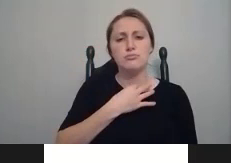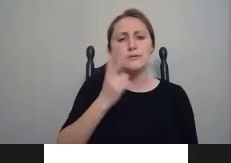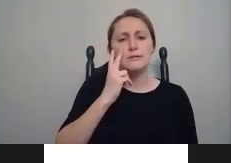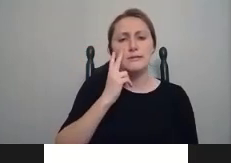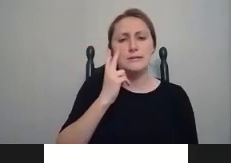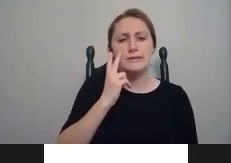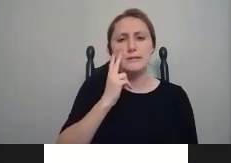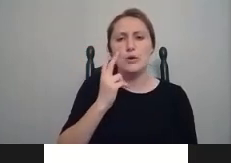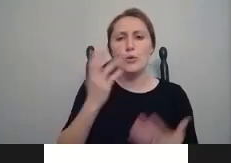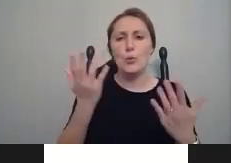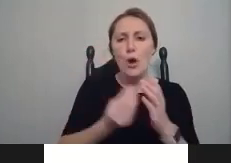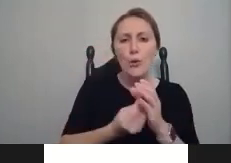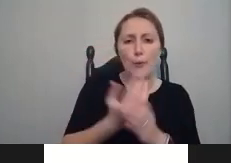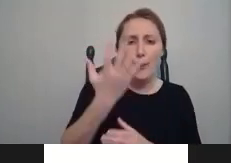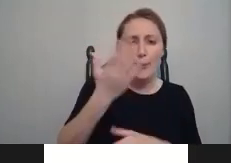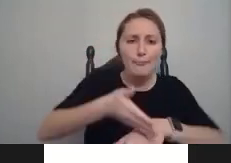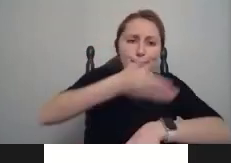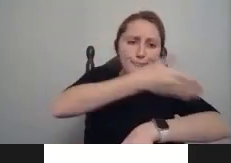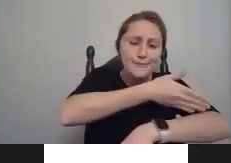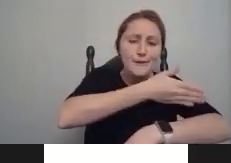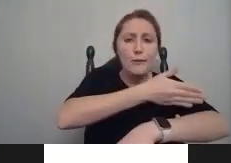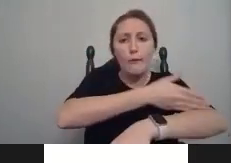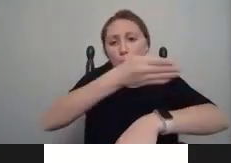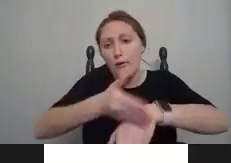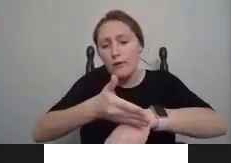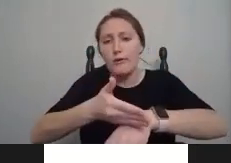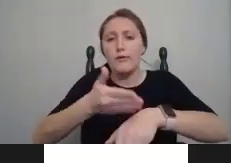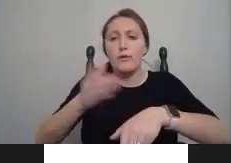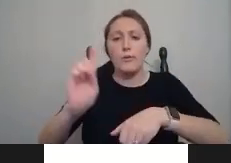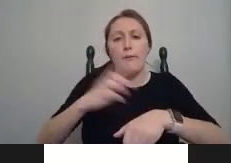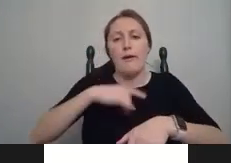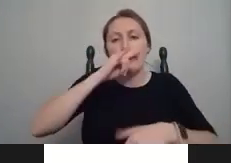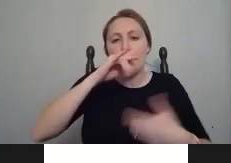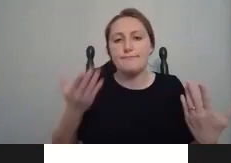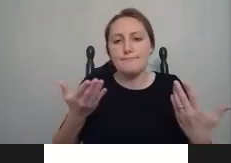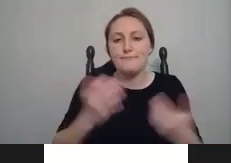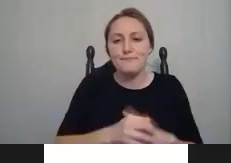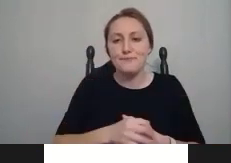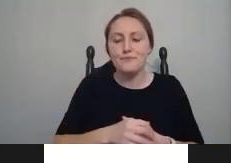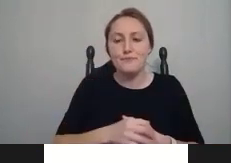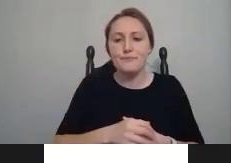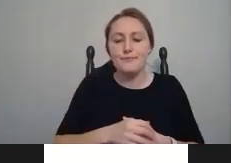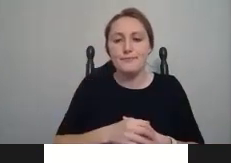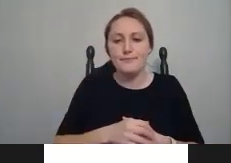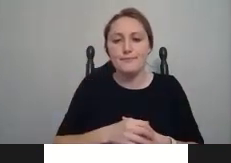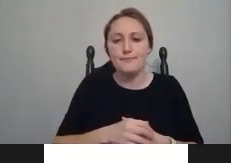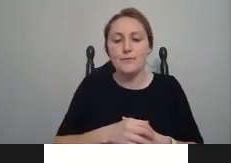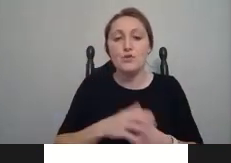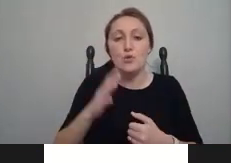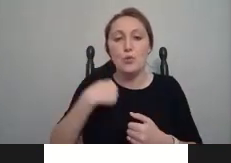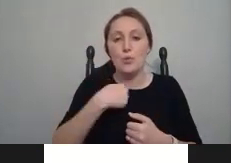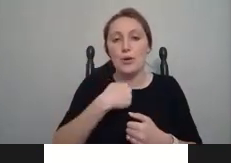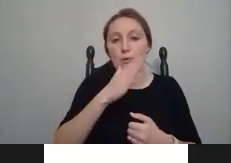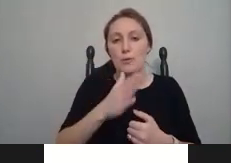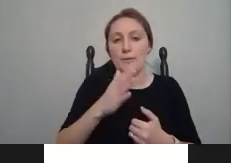kind of growth or what kind of slide my child's at. So we'll be putting those testing schedules out there so that